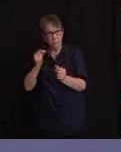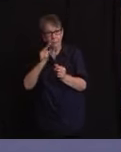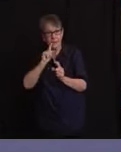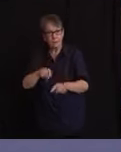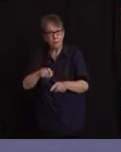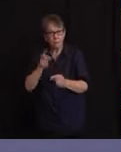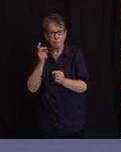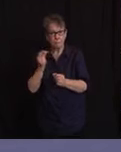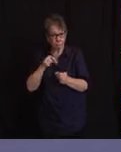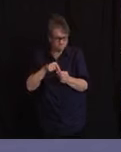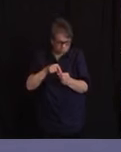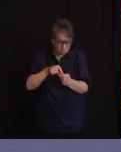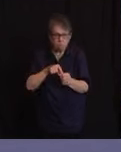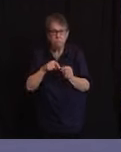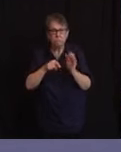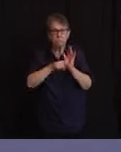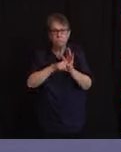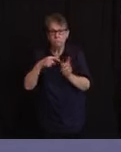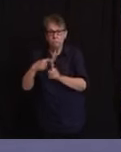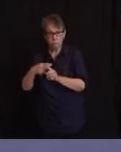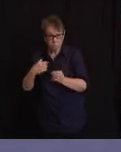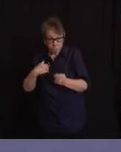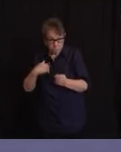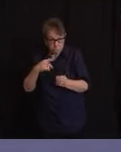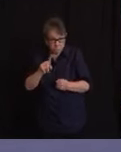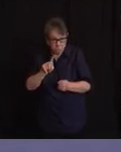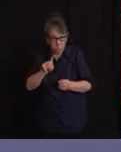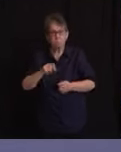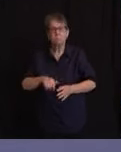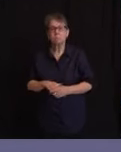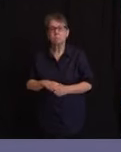I can easily see the restaurant protocol,